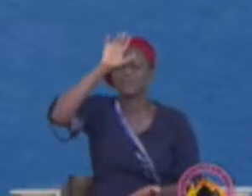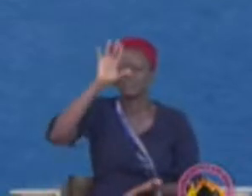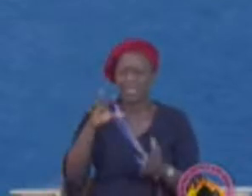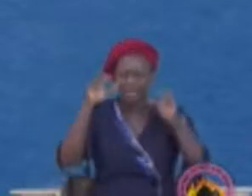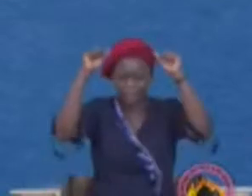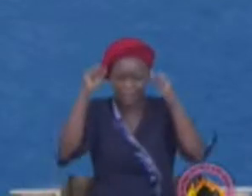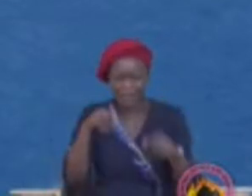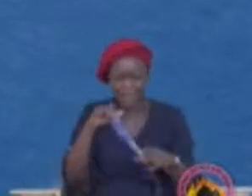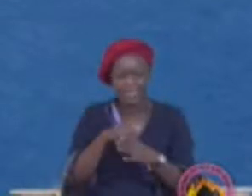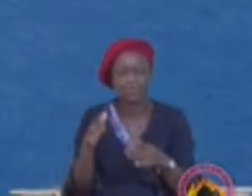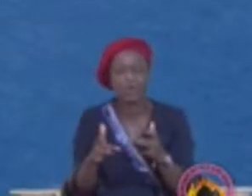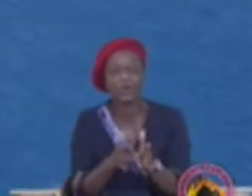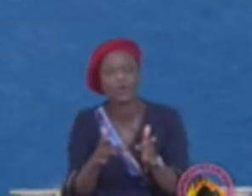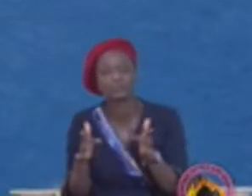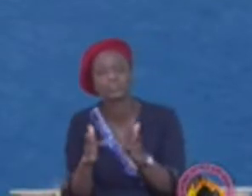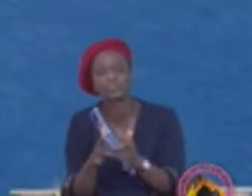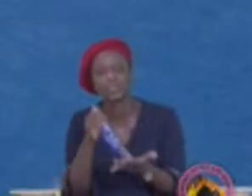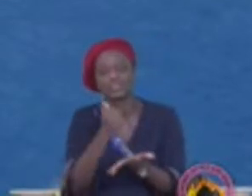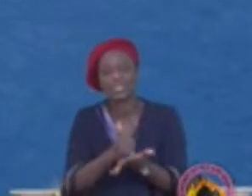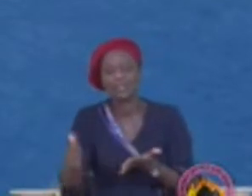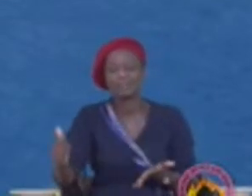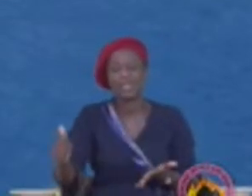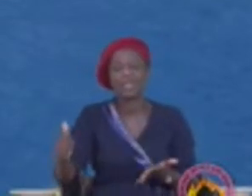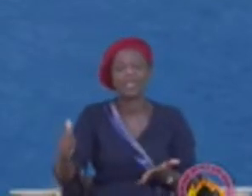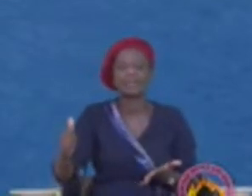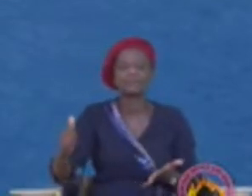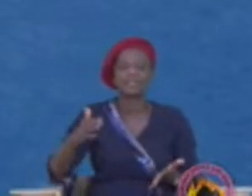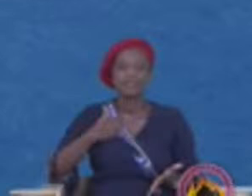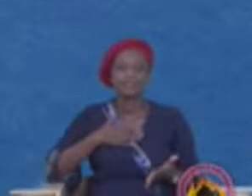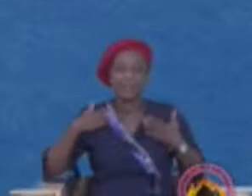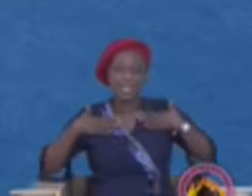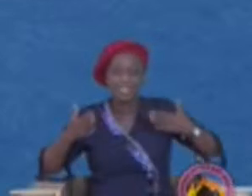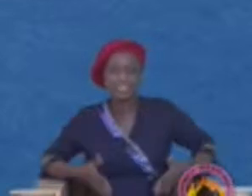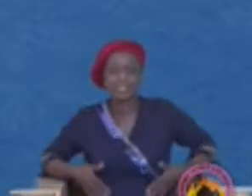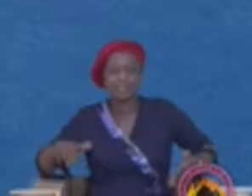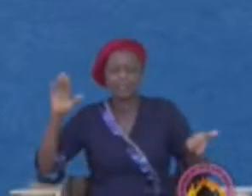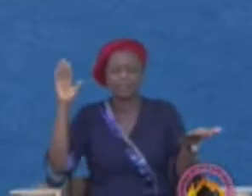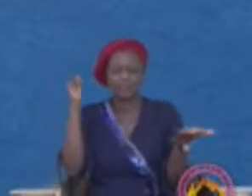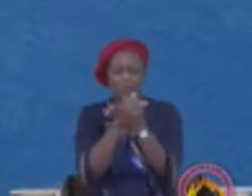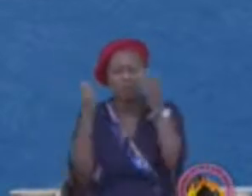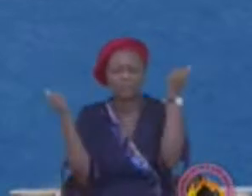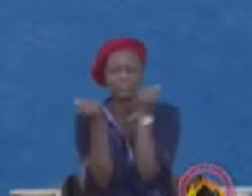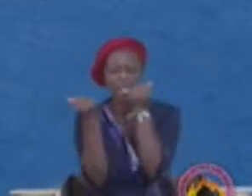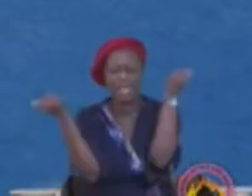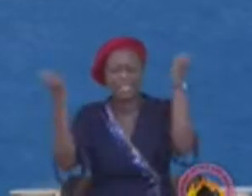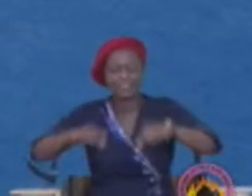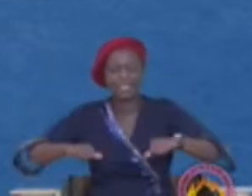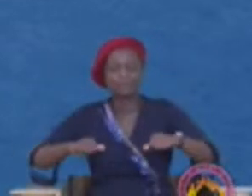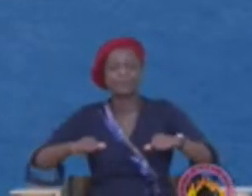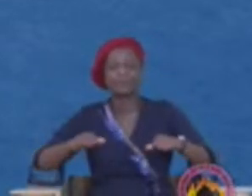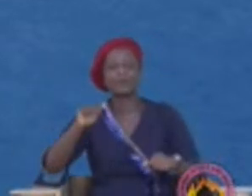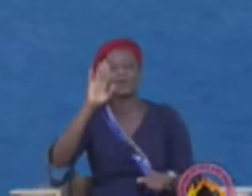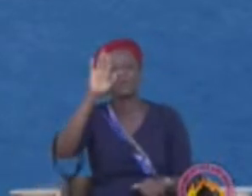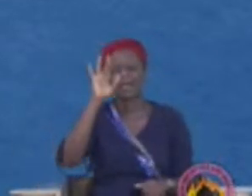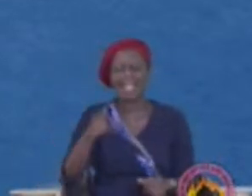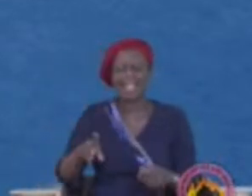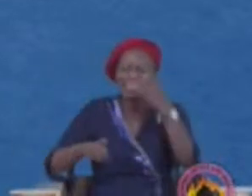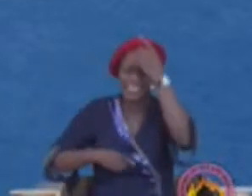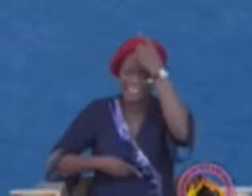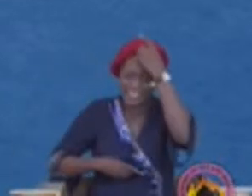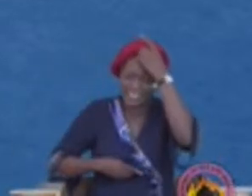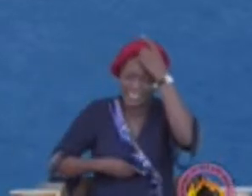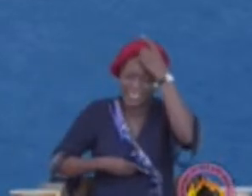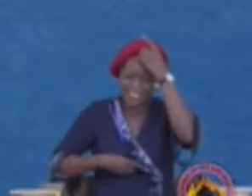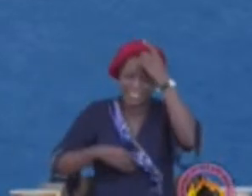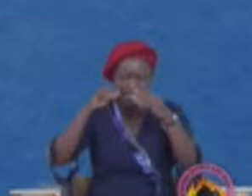of Jesus. My immune system become unchallengeable by any infirmity. In